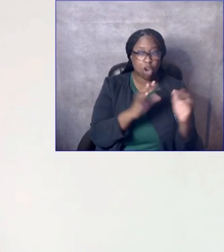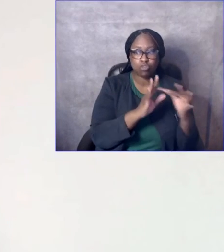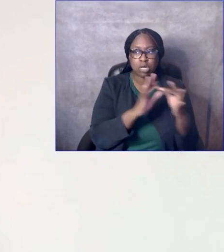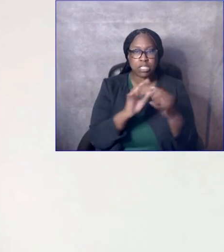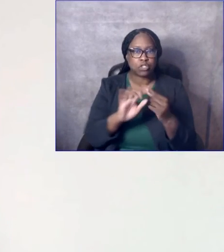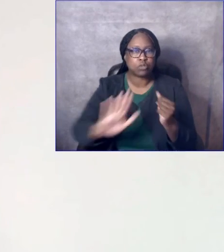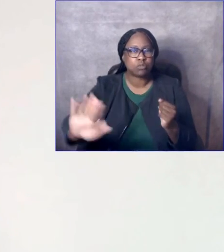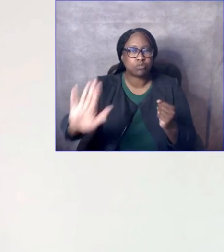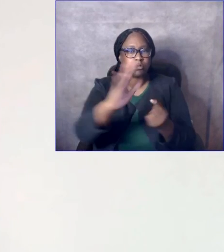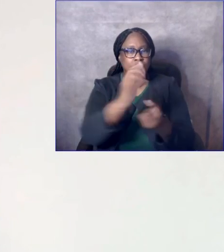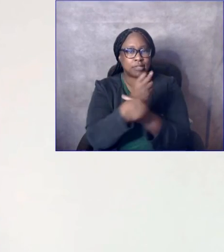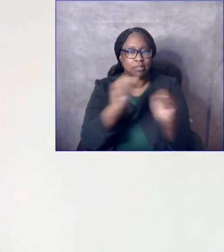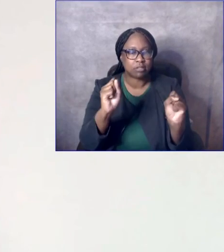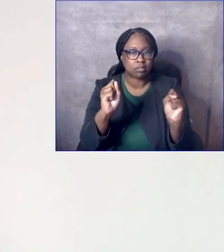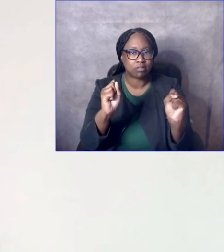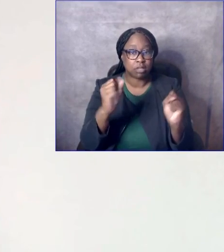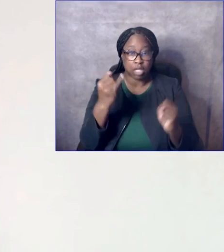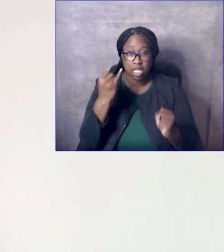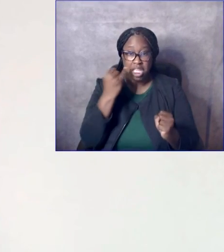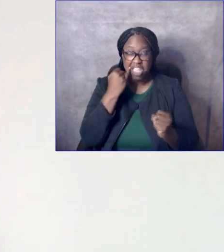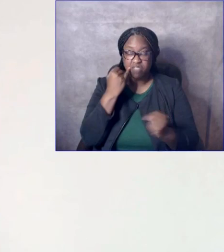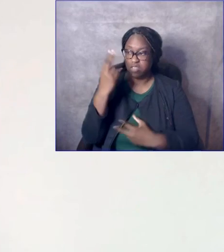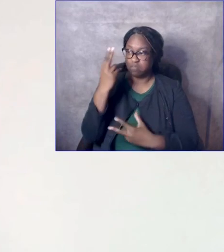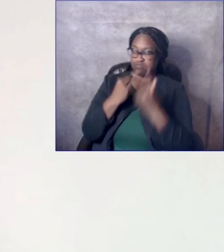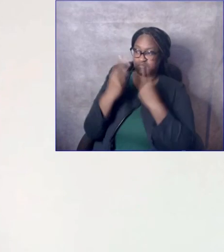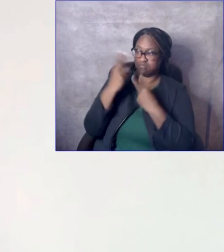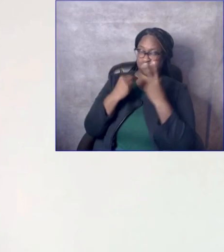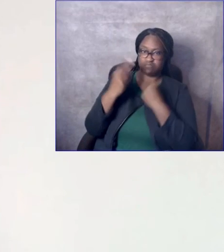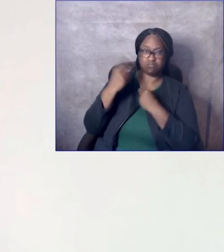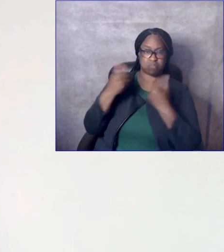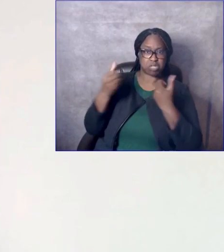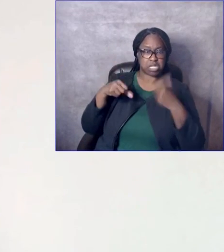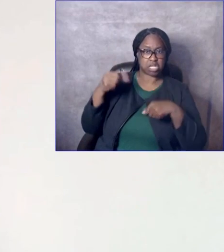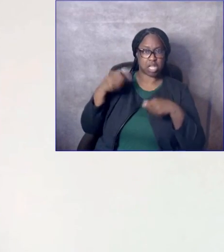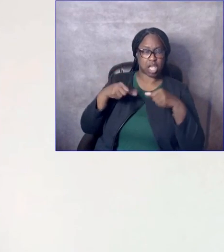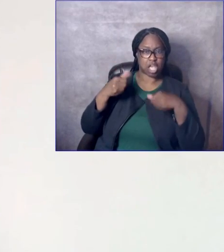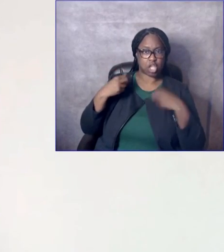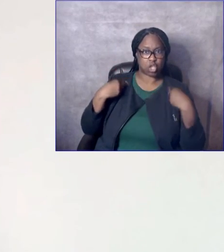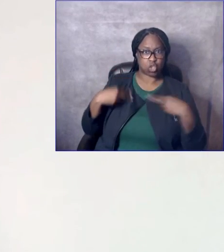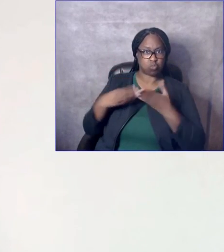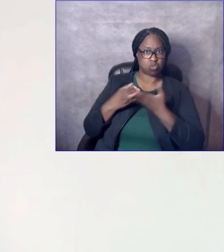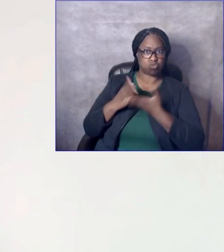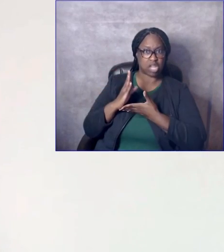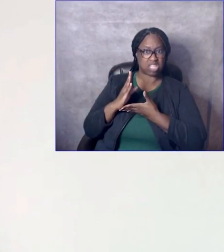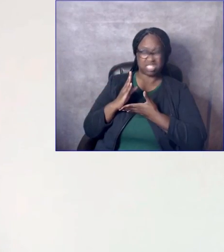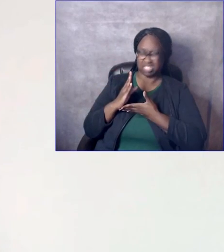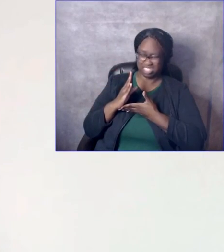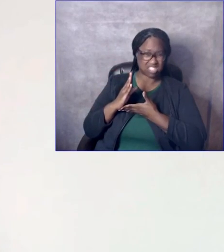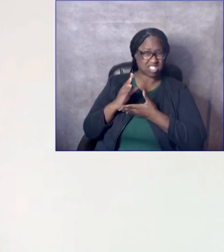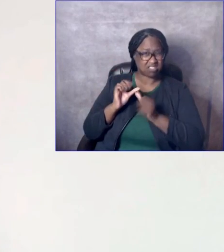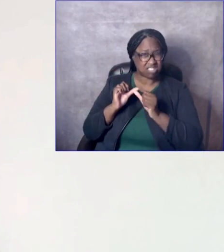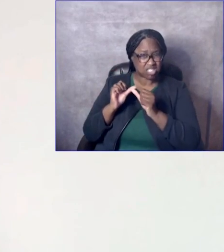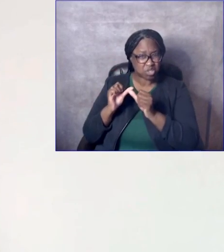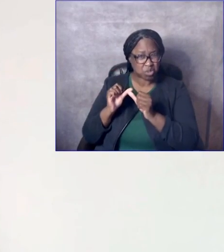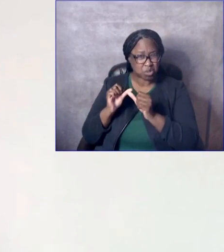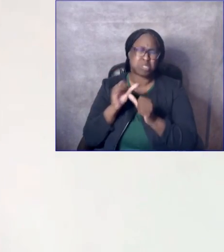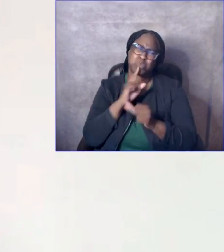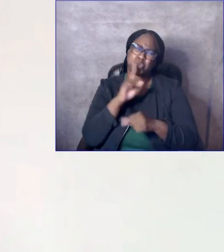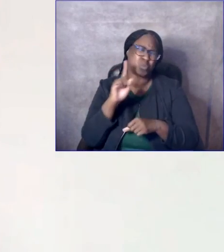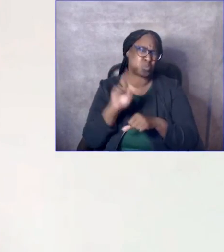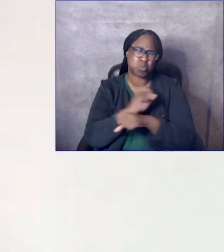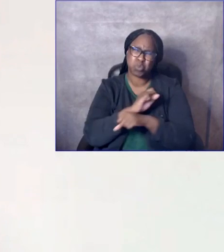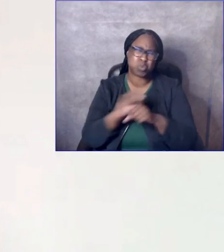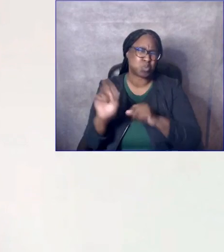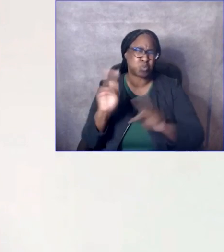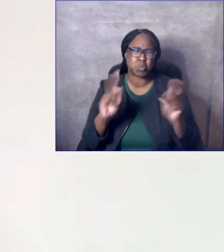us continue to be denied basic human rights by our government, this cannot be a true democracy. We need you, the ones